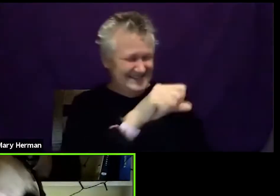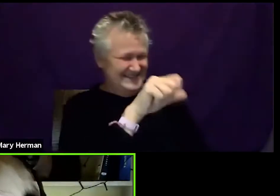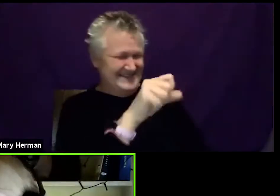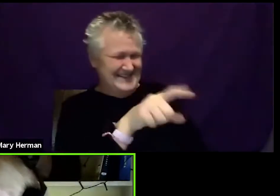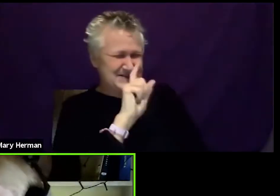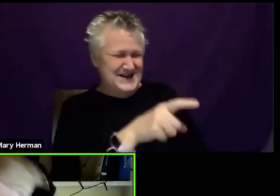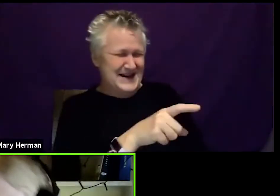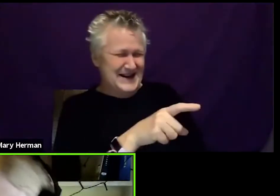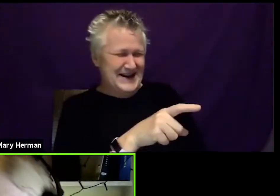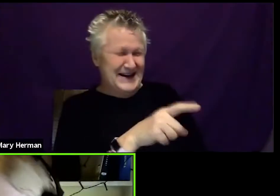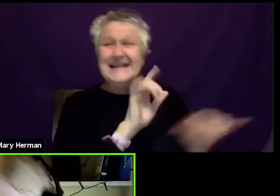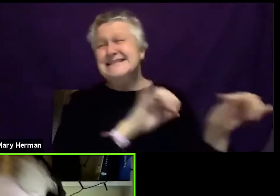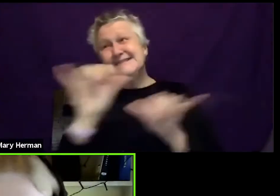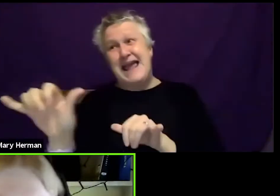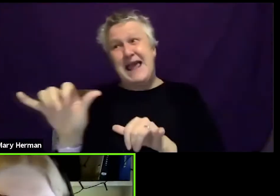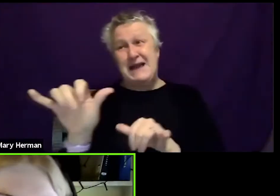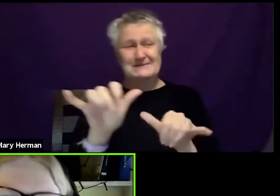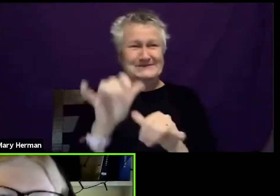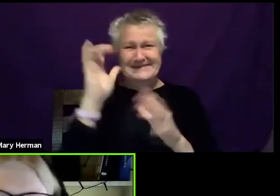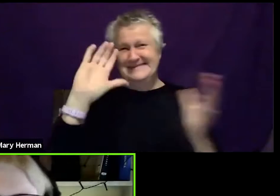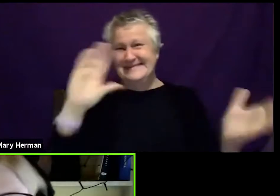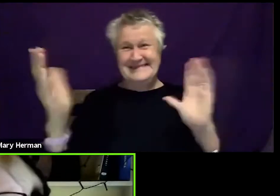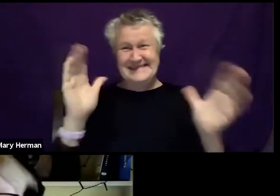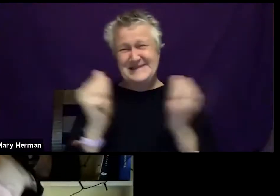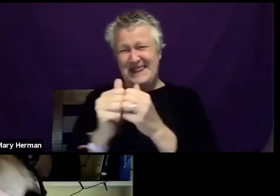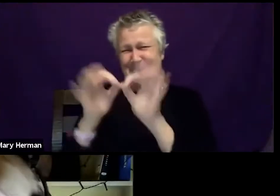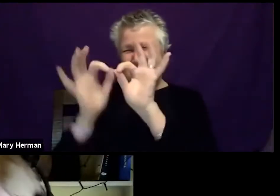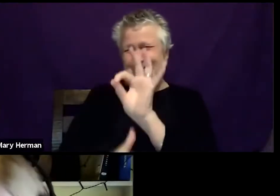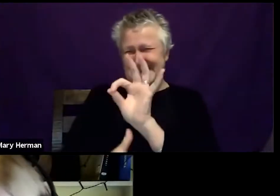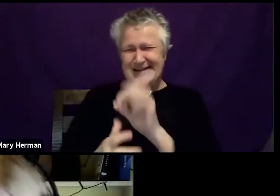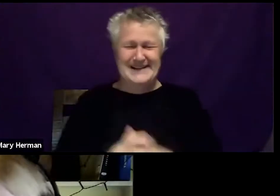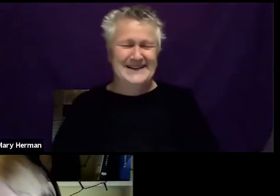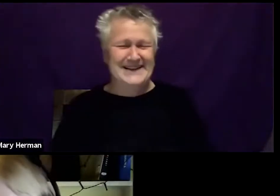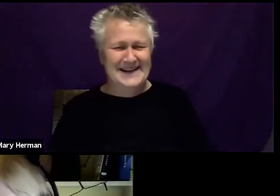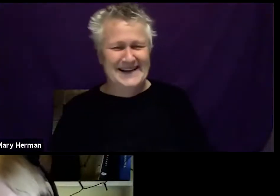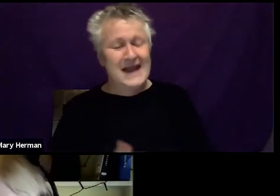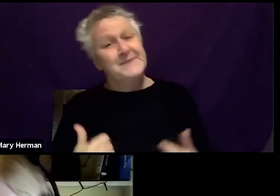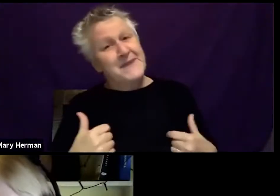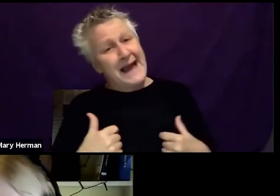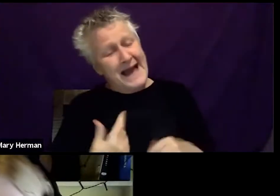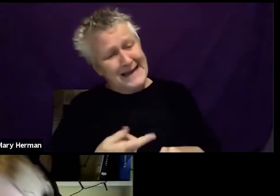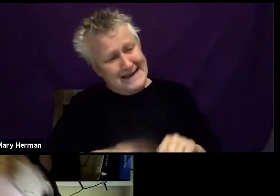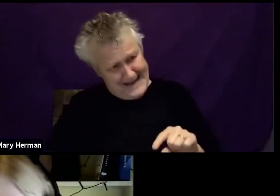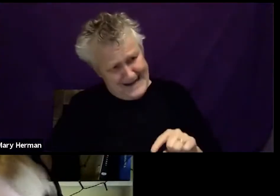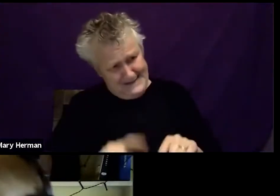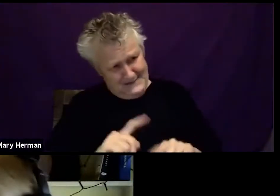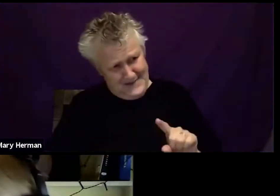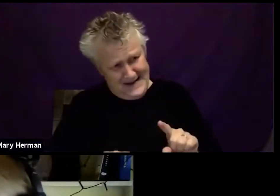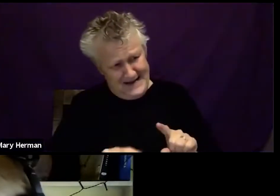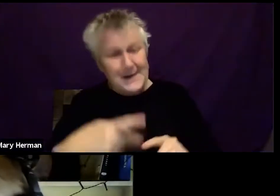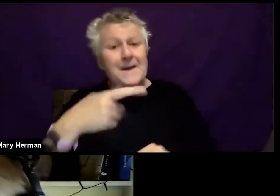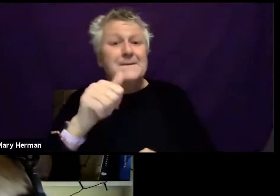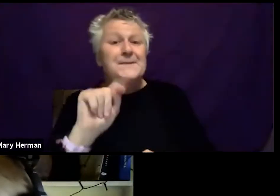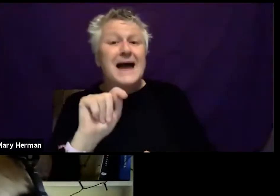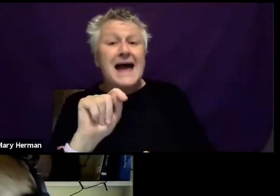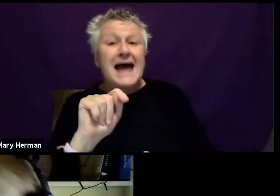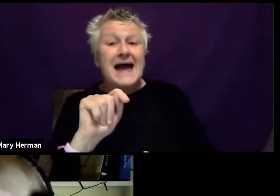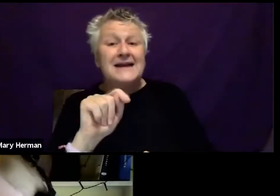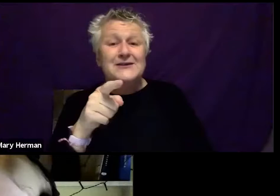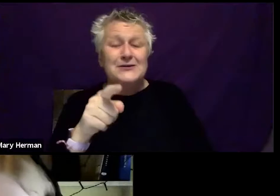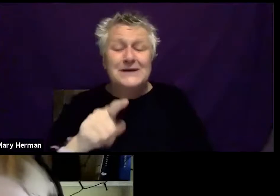And so is the interpreter. Yeah. Well, I can't, but Pat, you can wave your hand in front of my